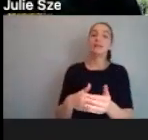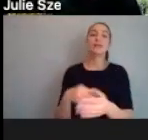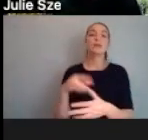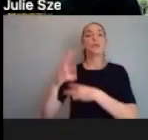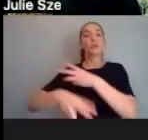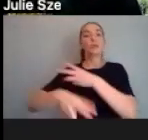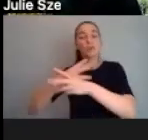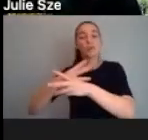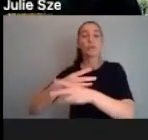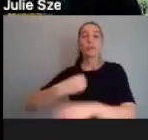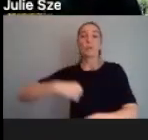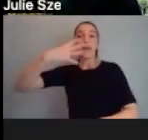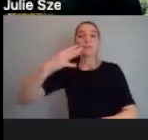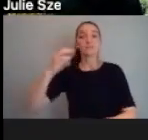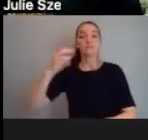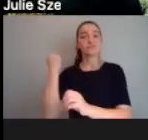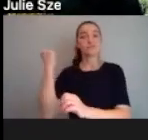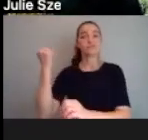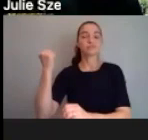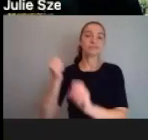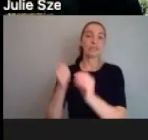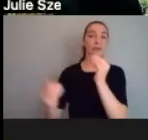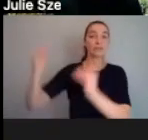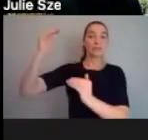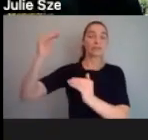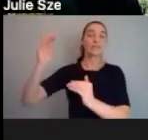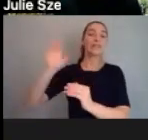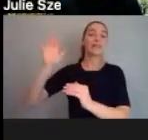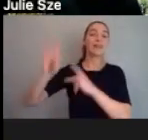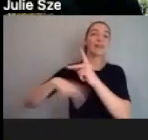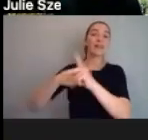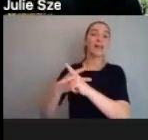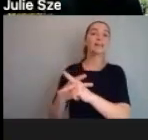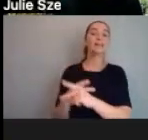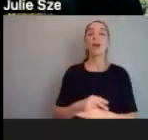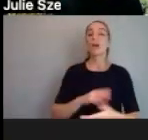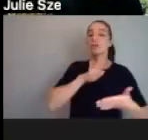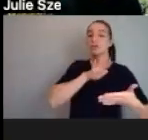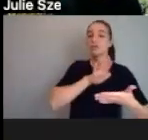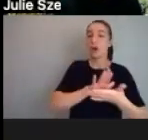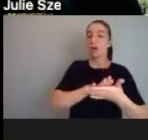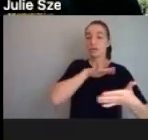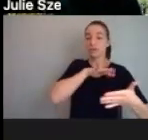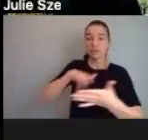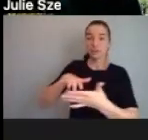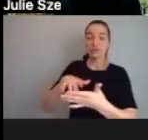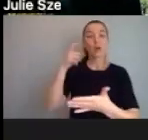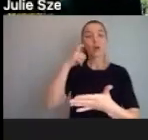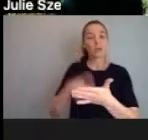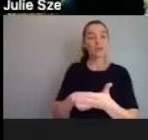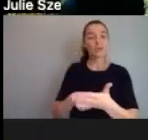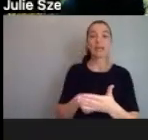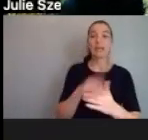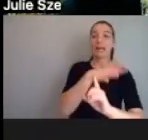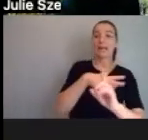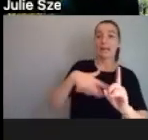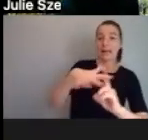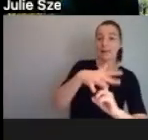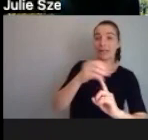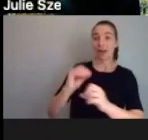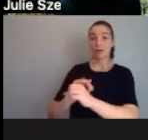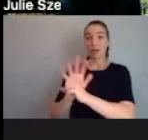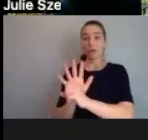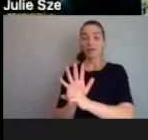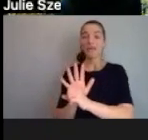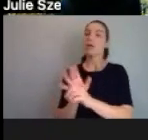populism is ever clearer, and scholars are linking COVID climate and violence in important ways. COVID and climate change are